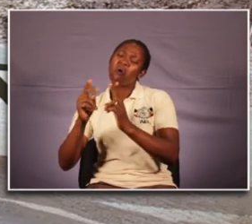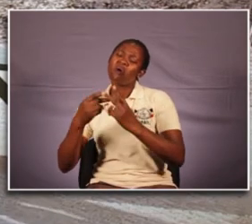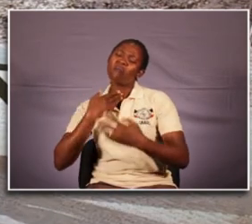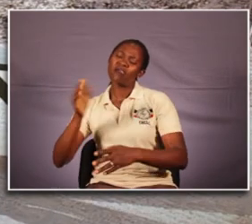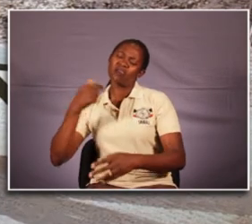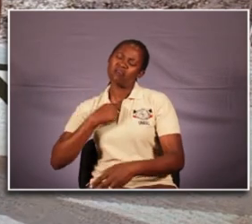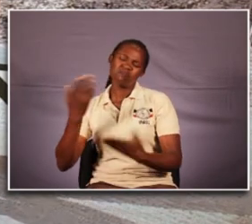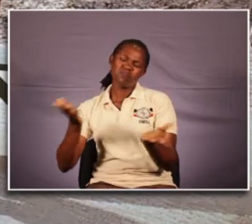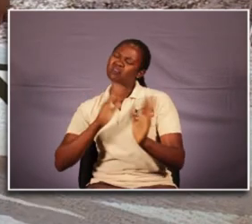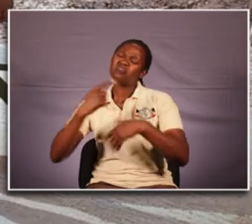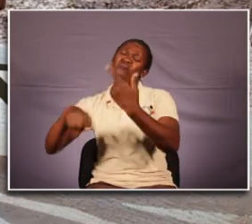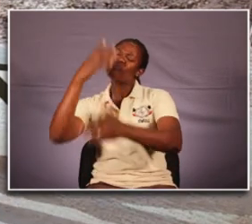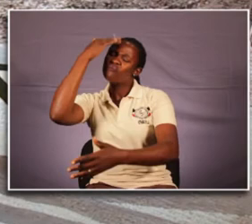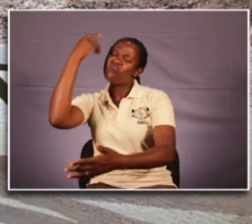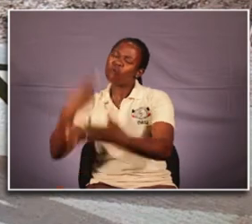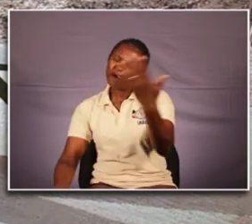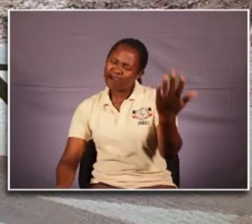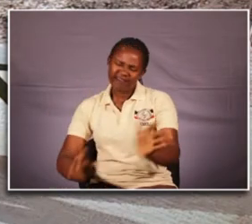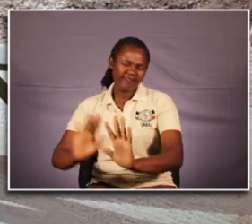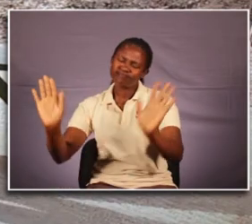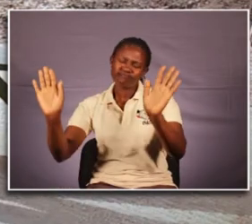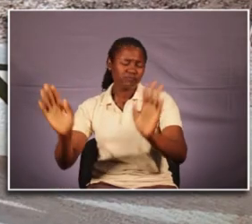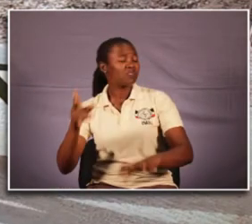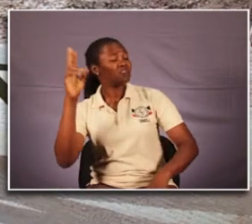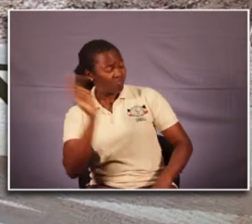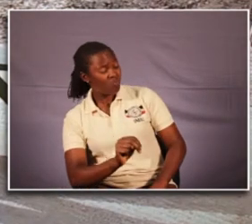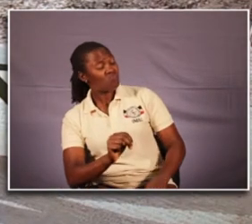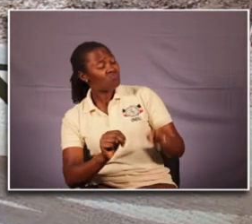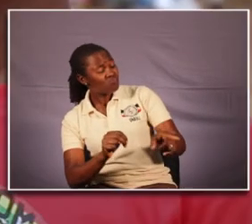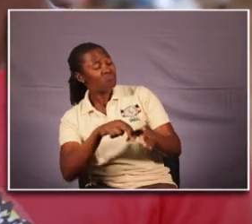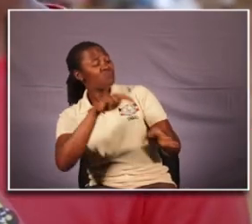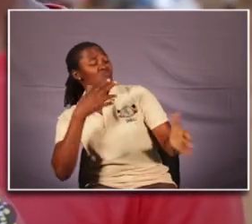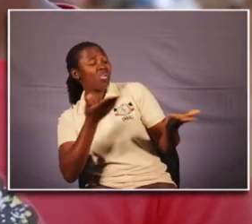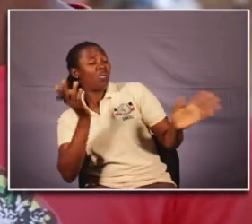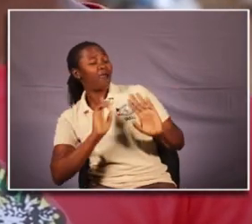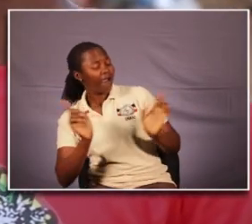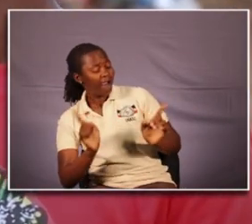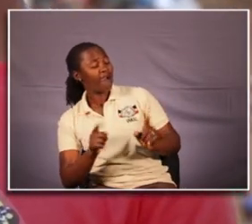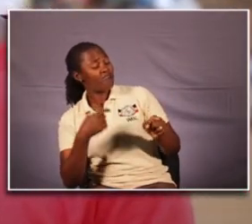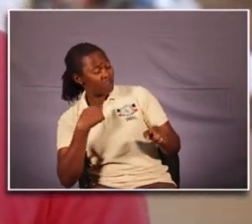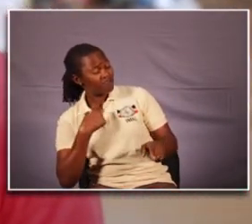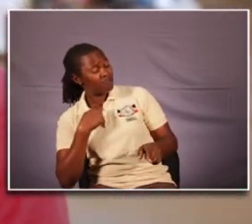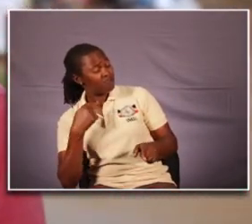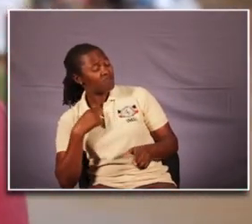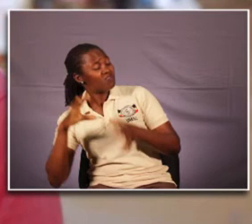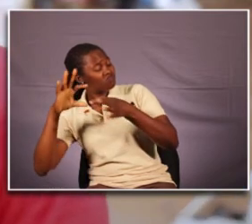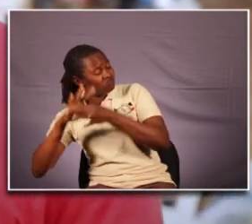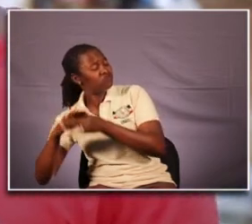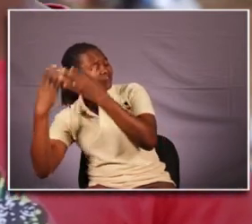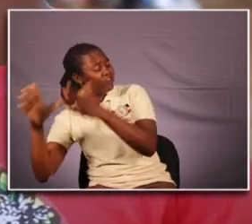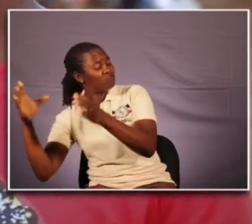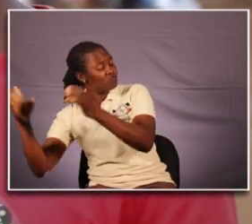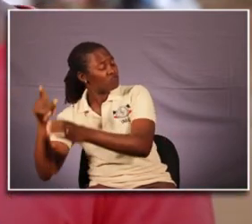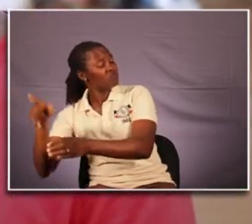group. No, that's not the way it works. It's like this, I have a deal with Rocky to get people to join the